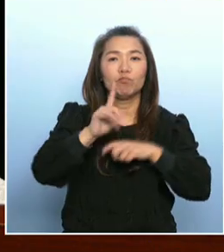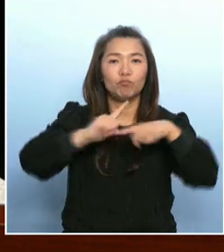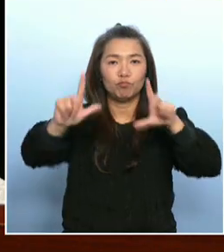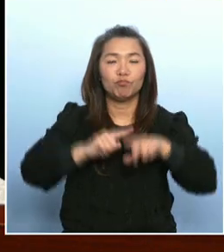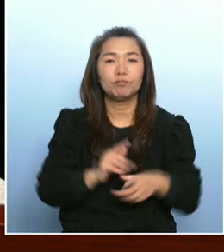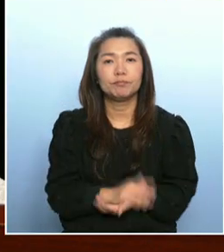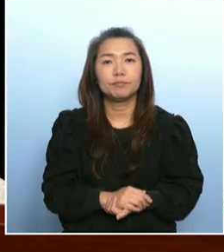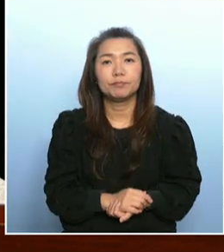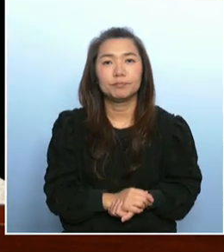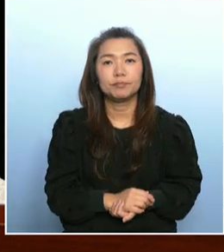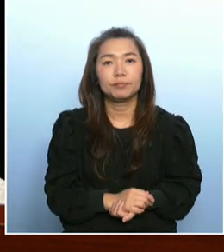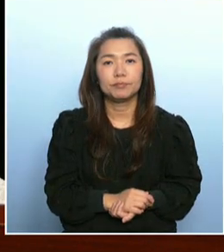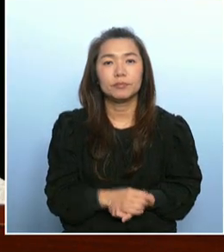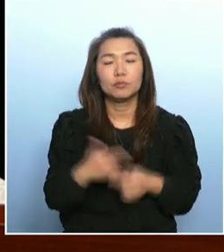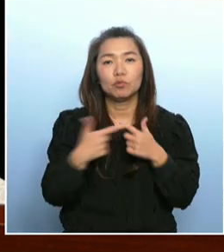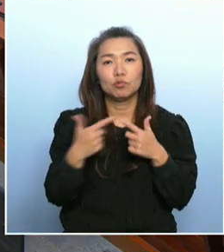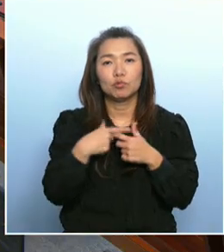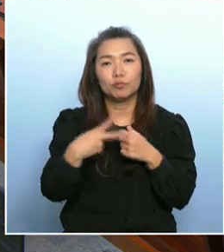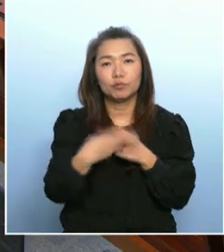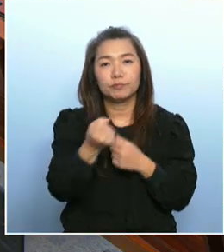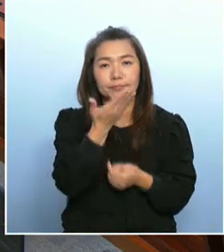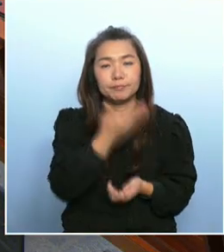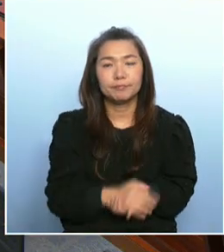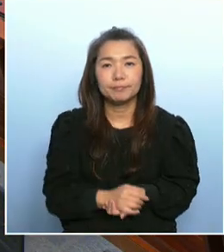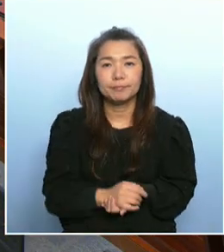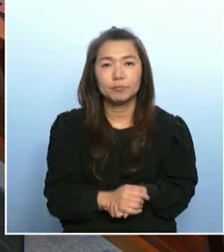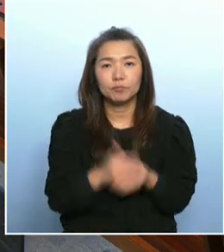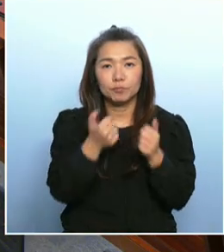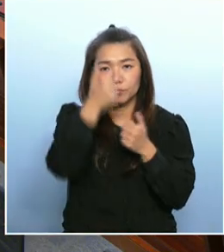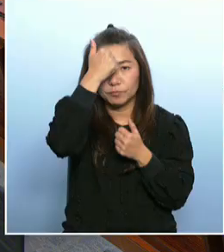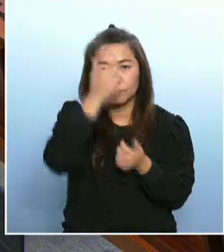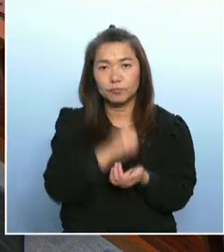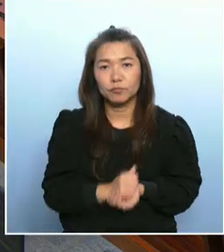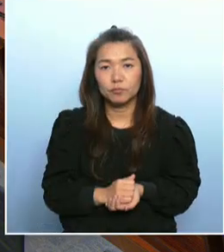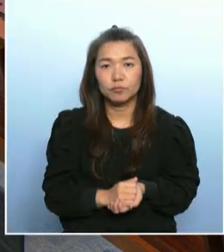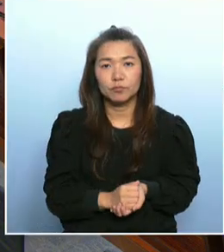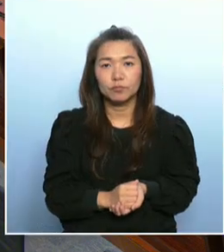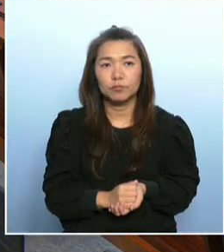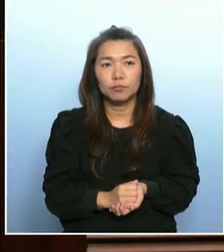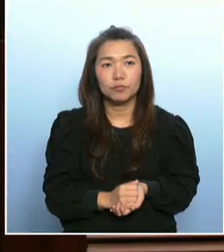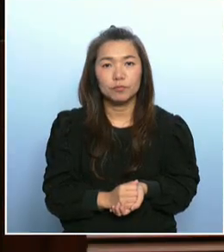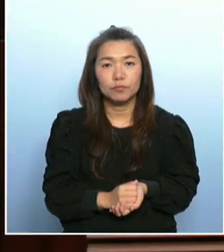Each members will have 5 minutes, including question and answer. Dr. Teck Chi-yun. Thank you, Madam Chair.